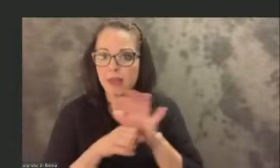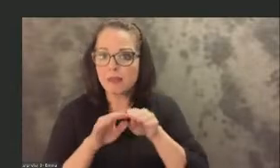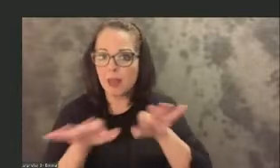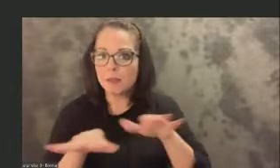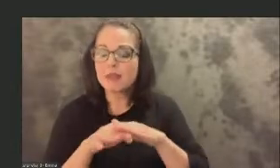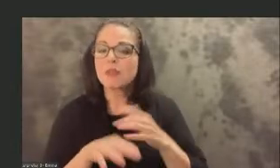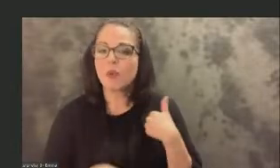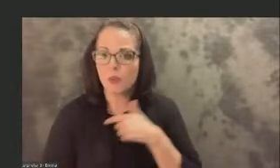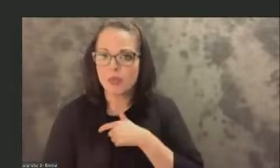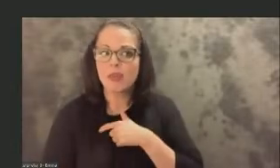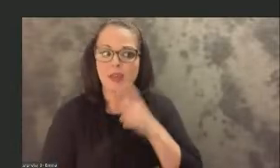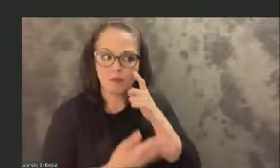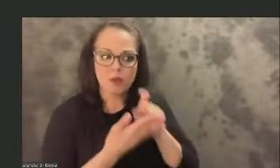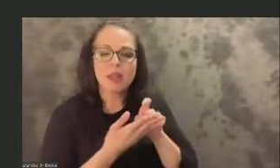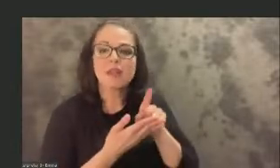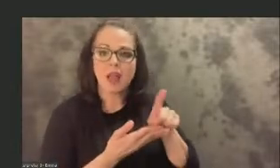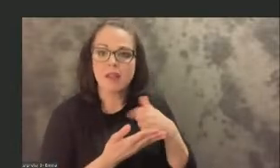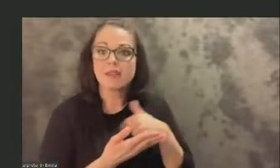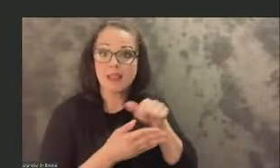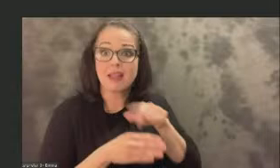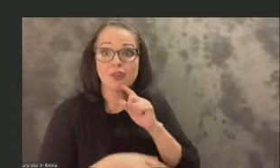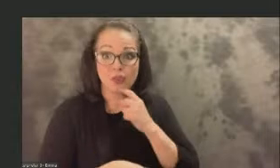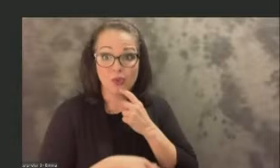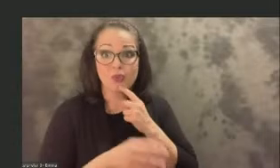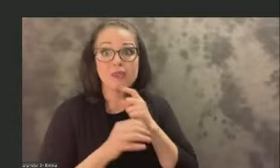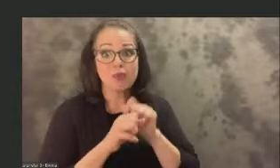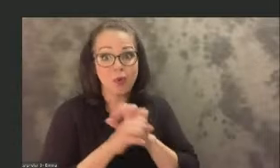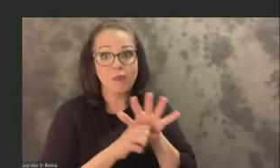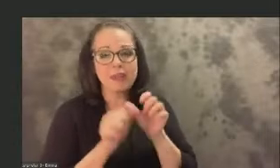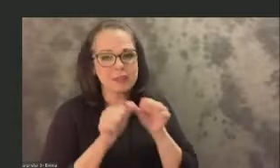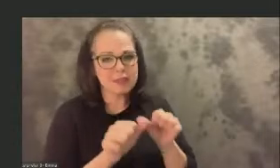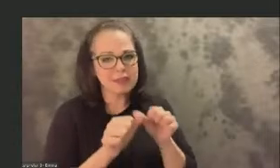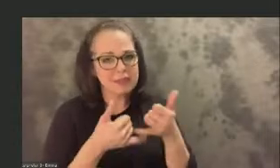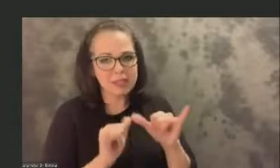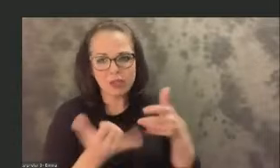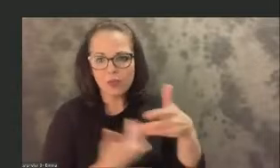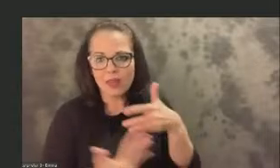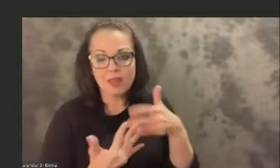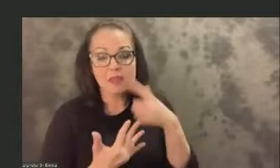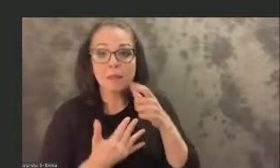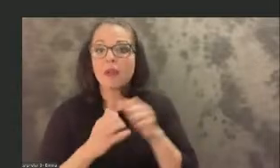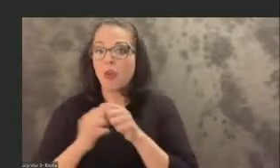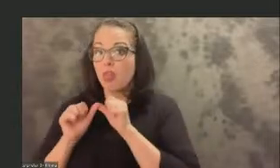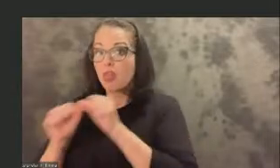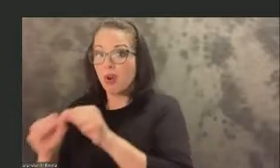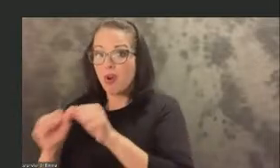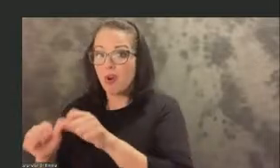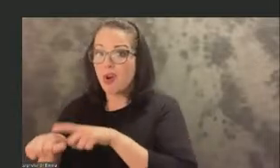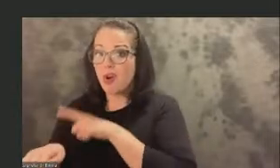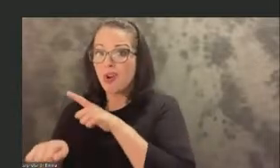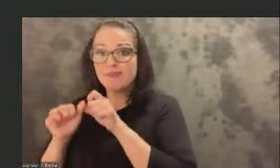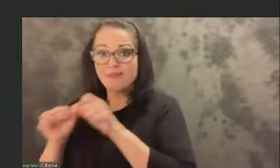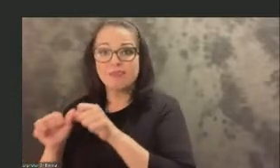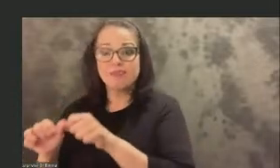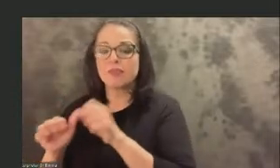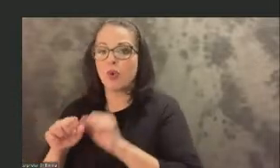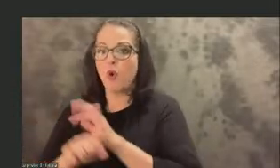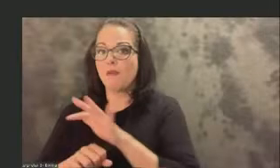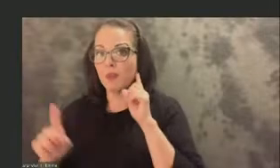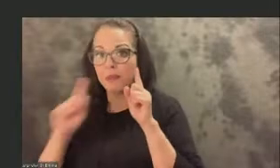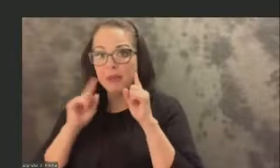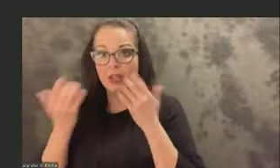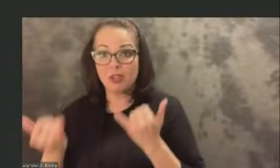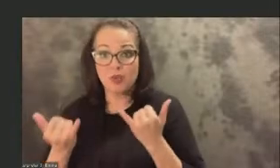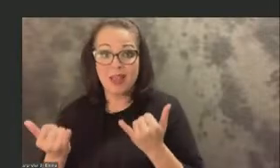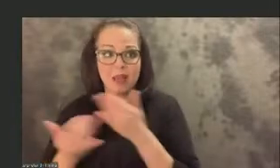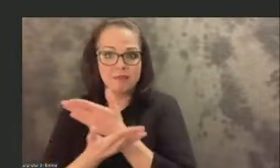that acute COVID is still with us and likely to continue. However, long COVID is well underway, as we've been hearing today, with